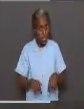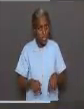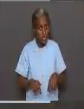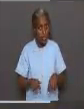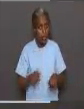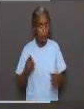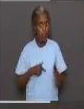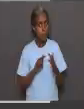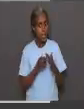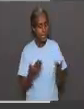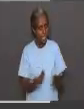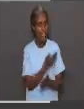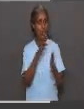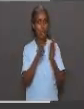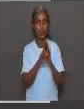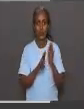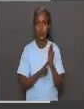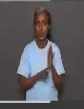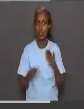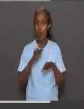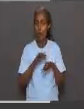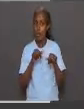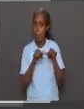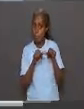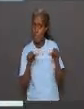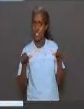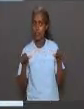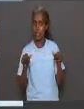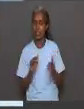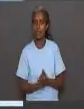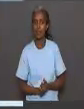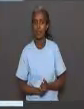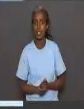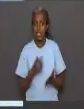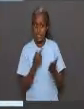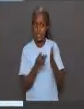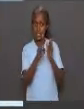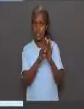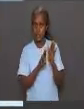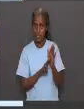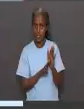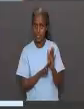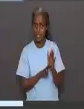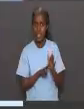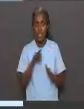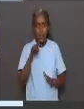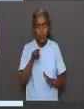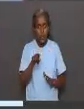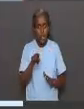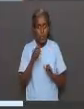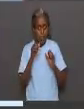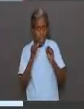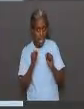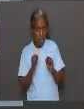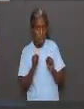Today we begin a new unit on measurement. In this unit, you will